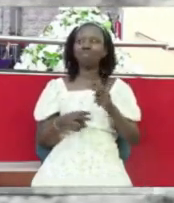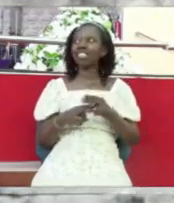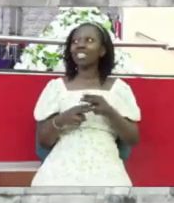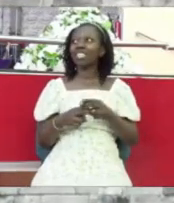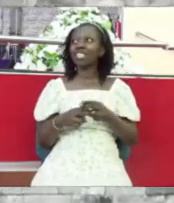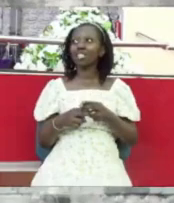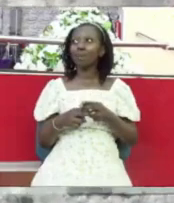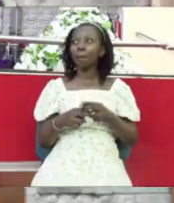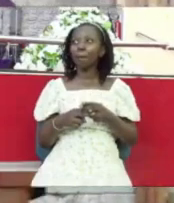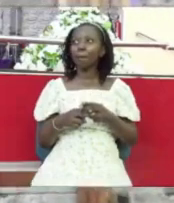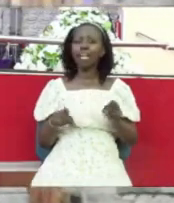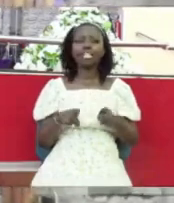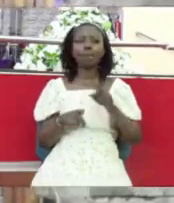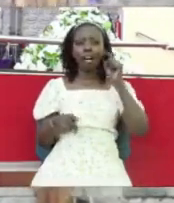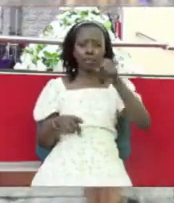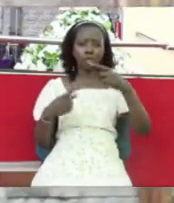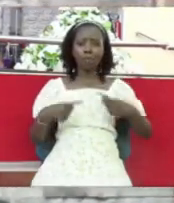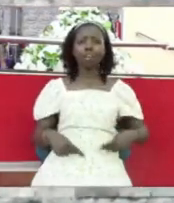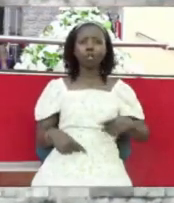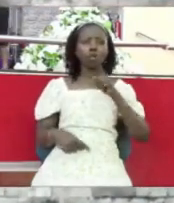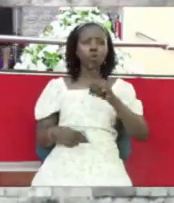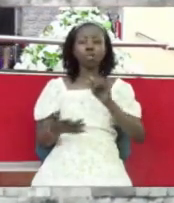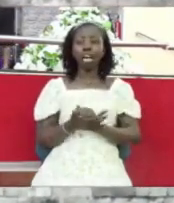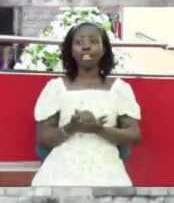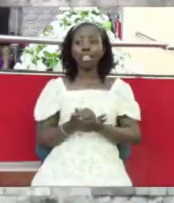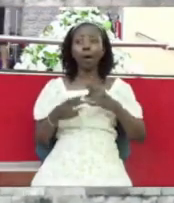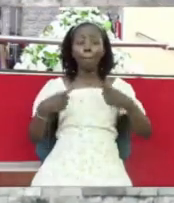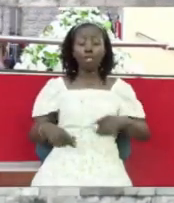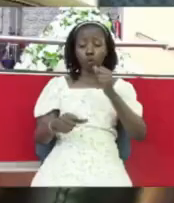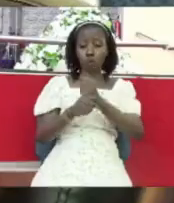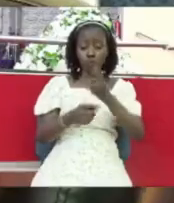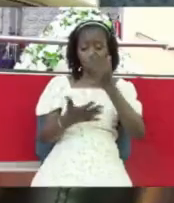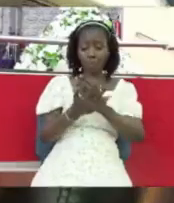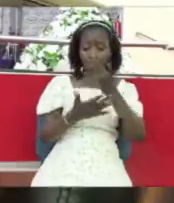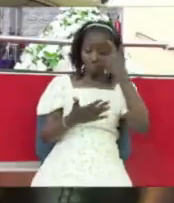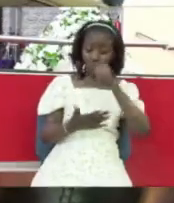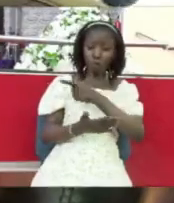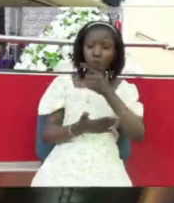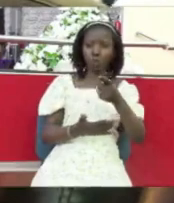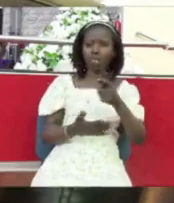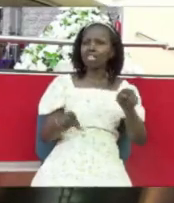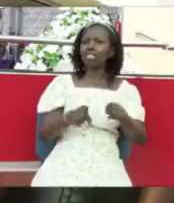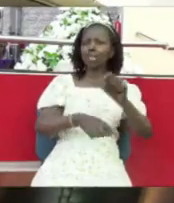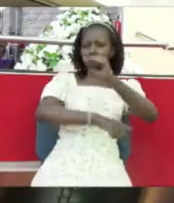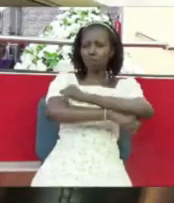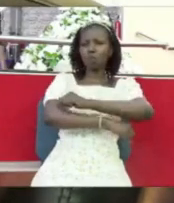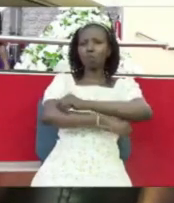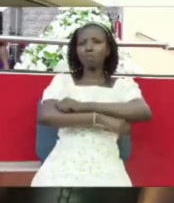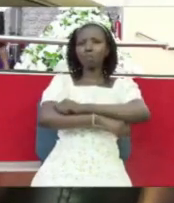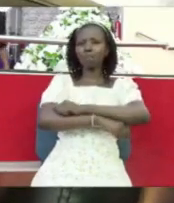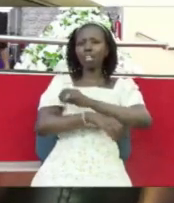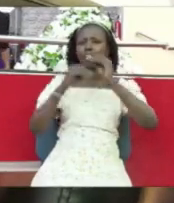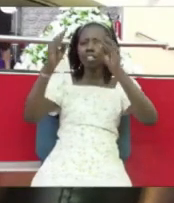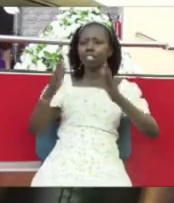Combaring. So that something will be done for you. Kitu kingefanywa kwako. Even in school. Hata shule. A teacher has